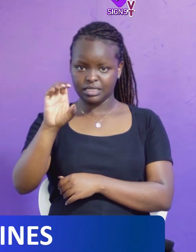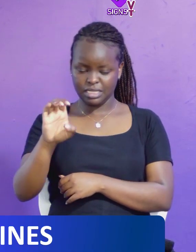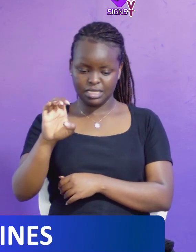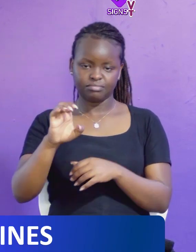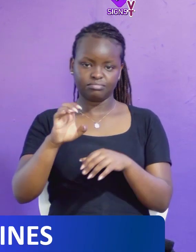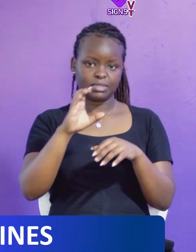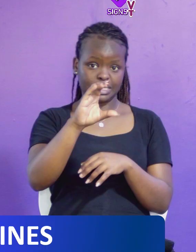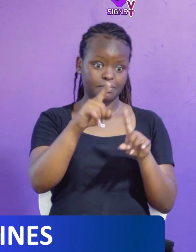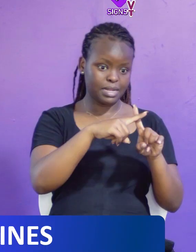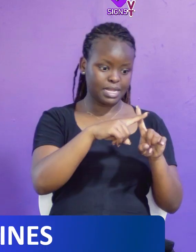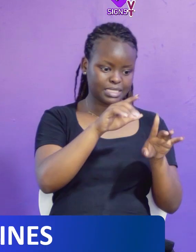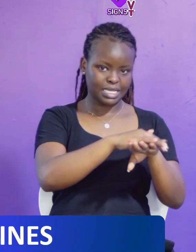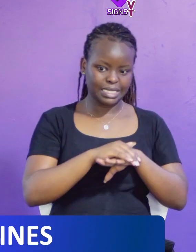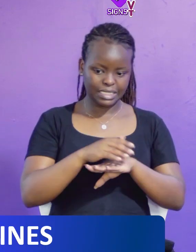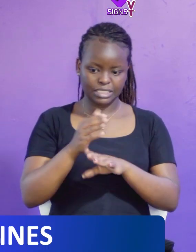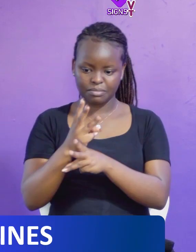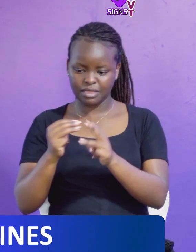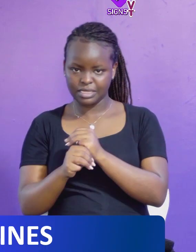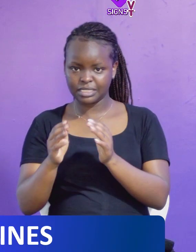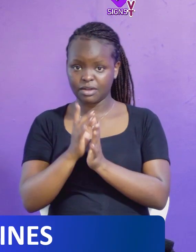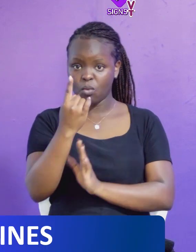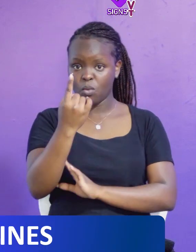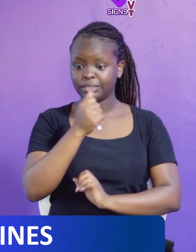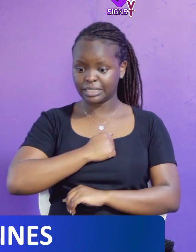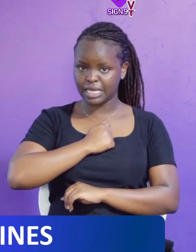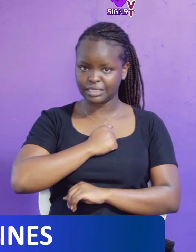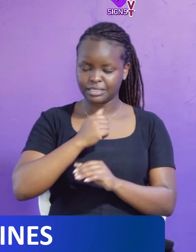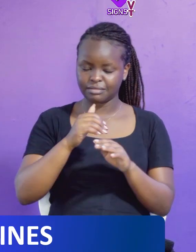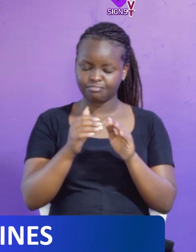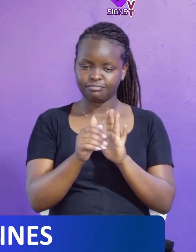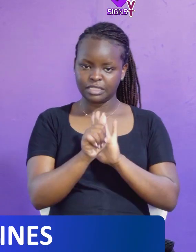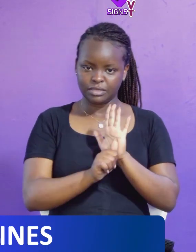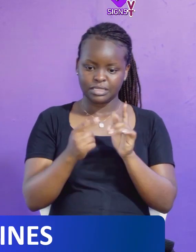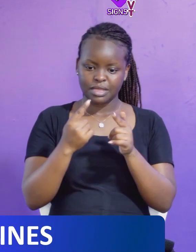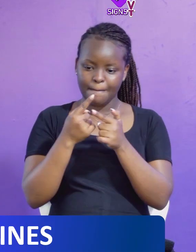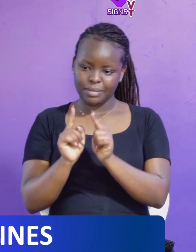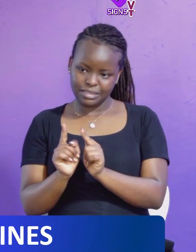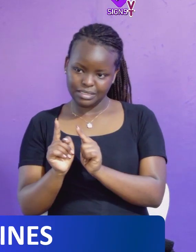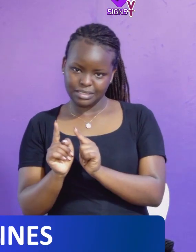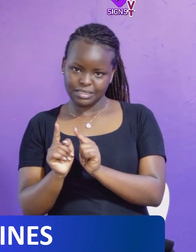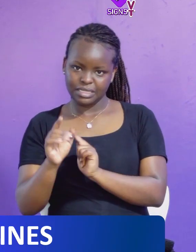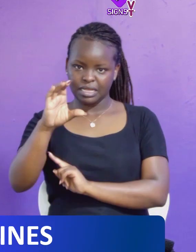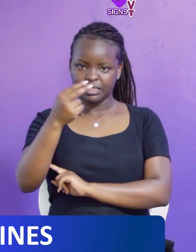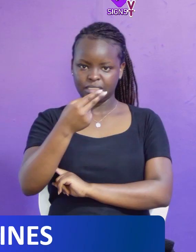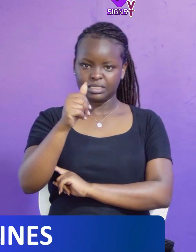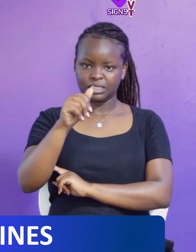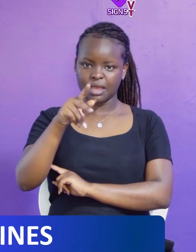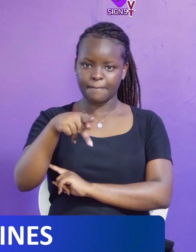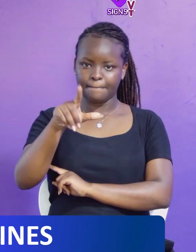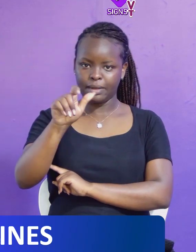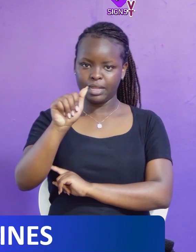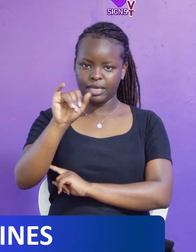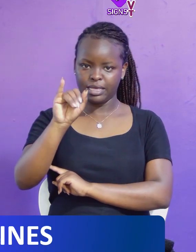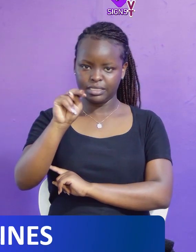English, mathematics, and one science subject, except for chaplains, imams, who